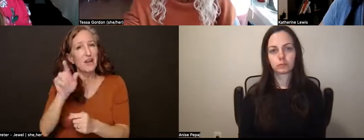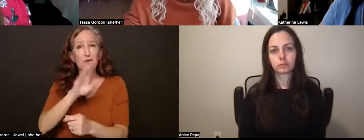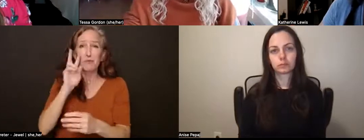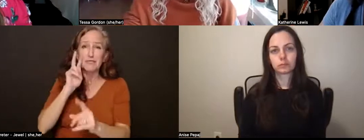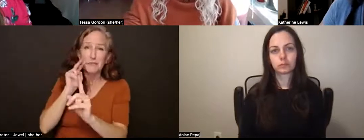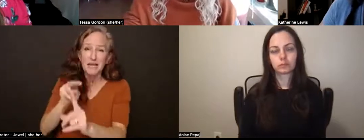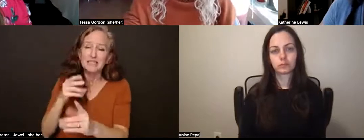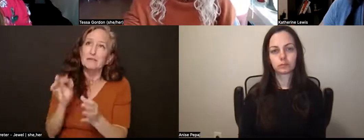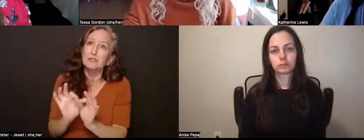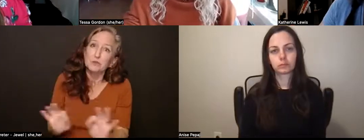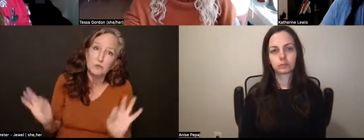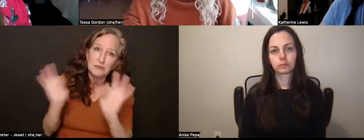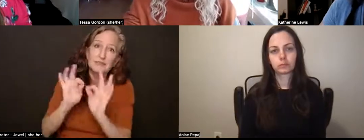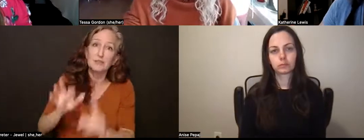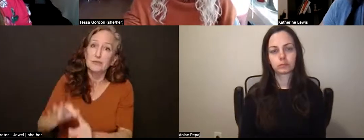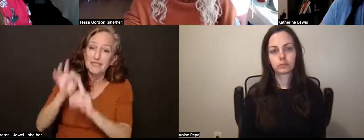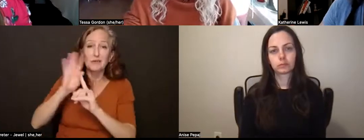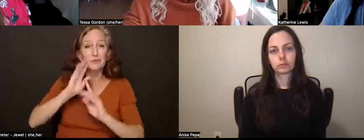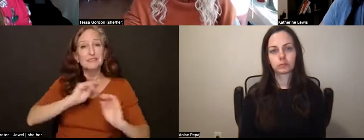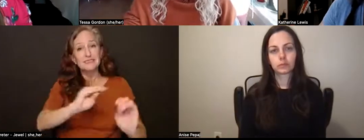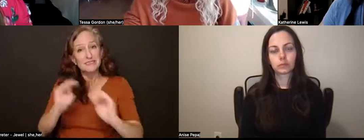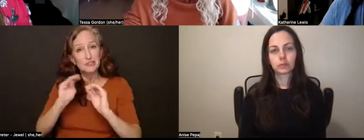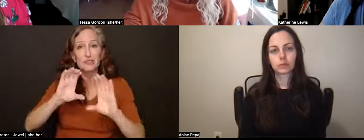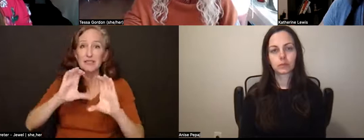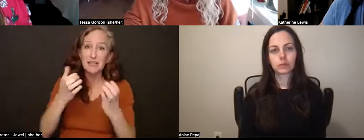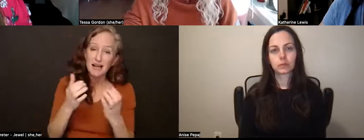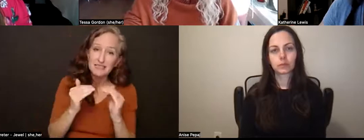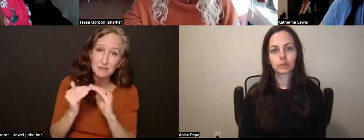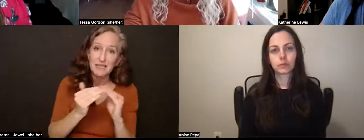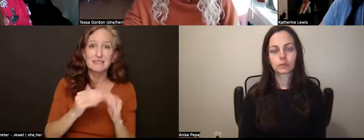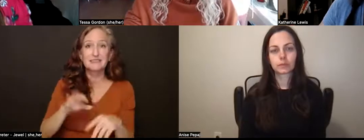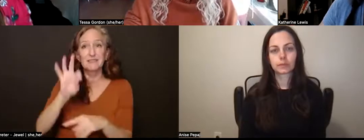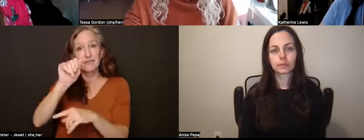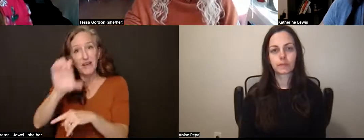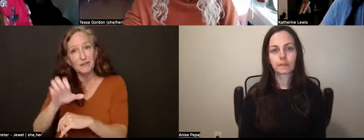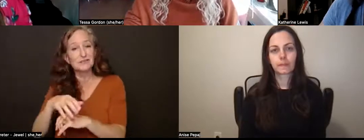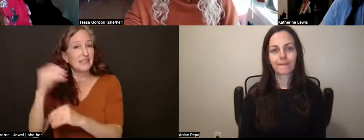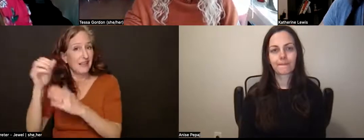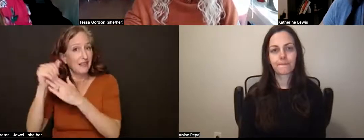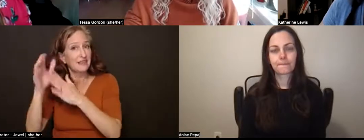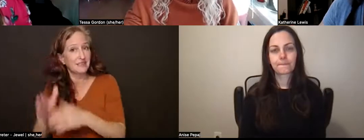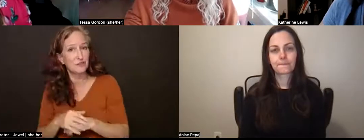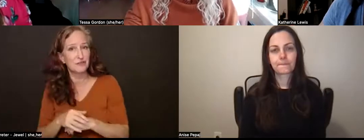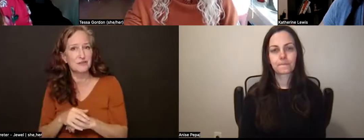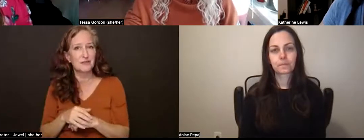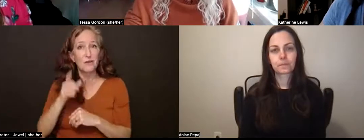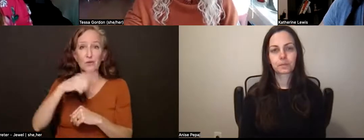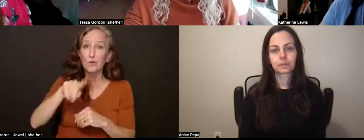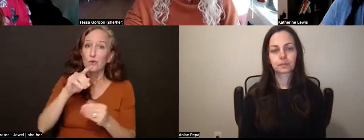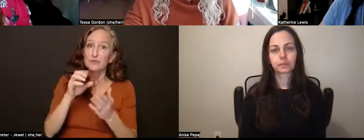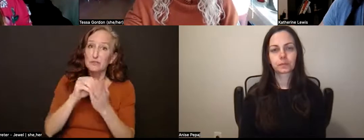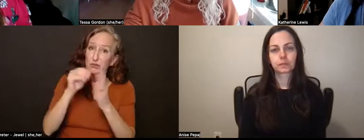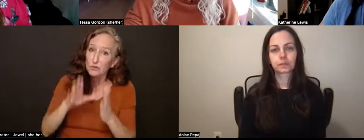teach their classmates, they'll teach their faculty members, and they're going to teach the leadership, and they're going to influence what healthcare looks